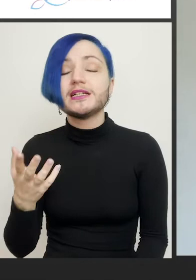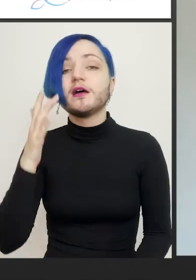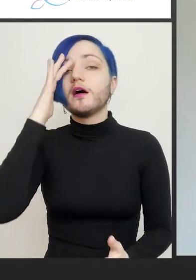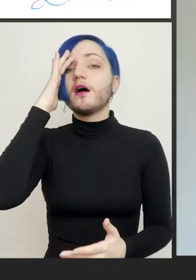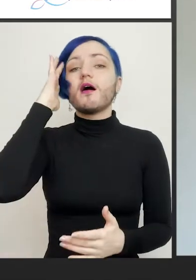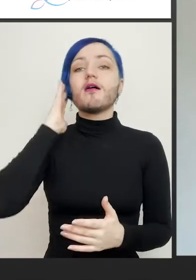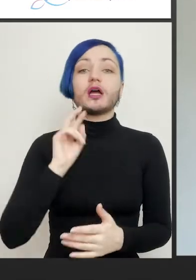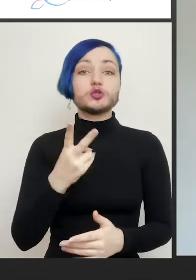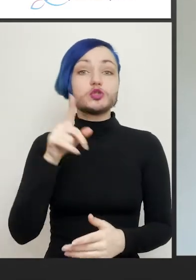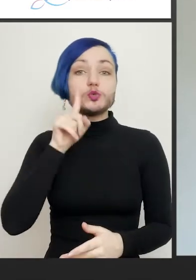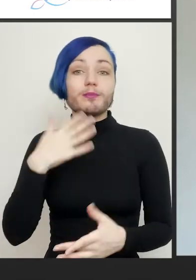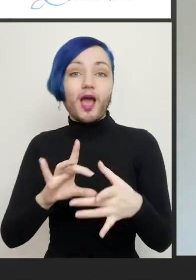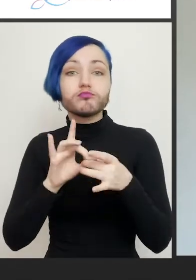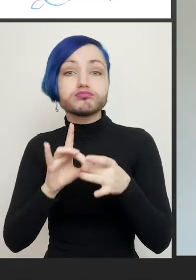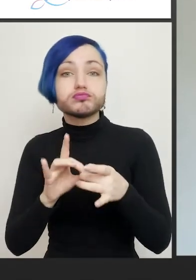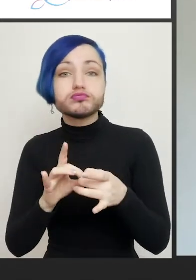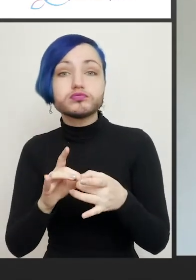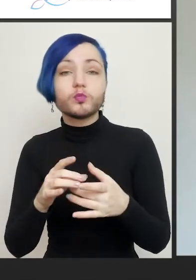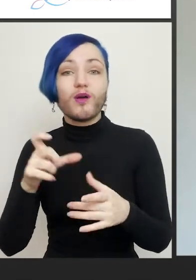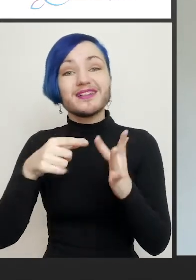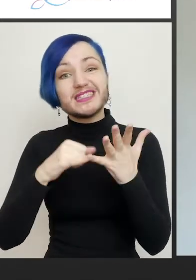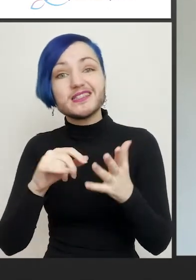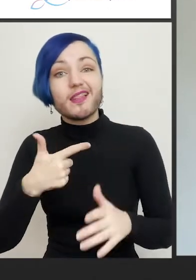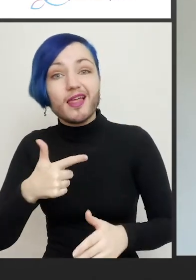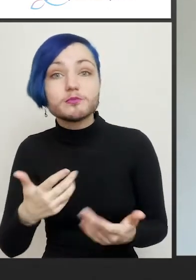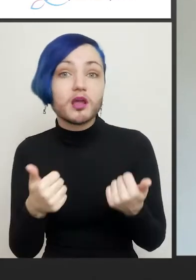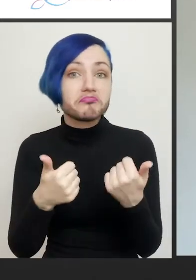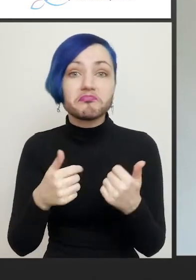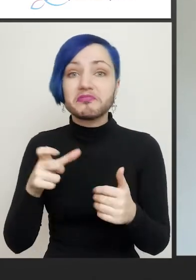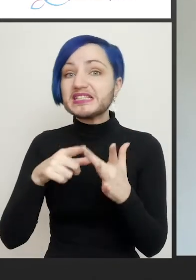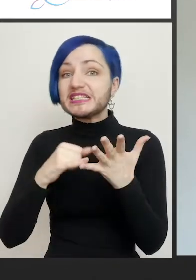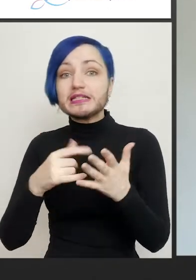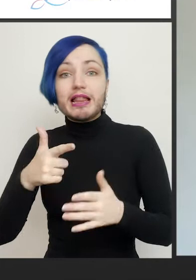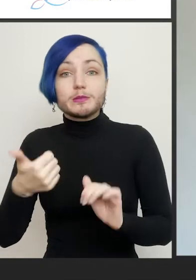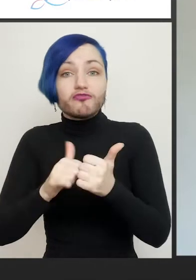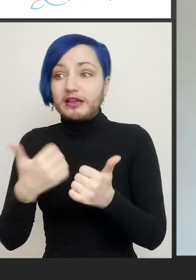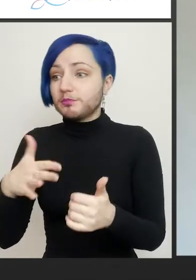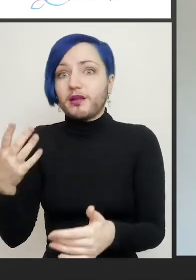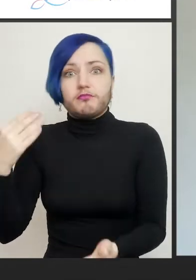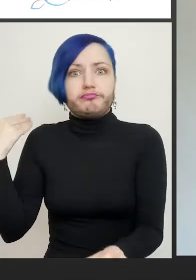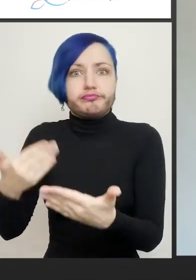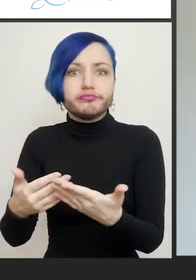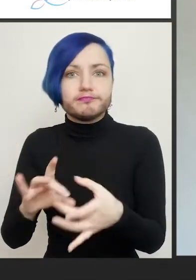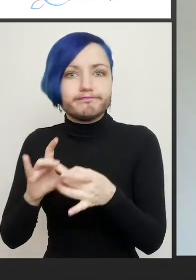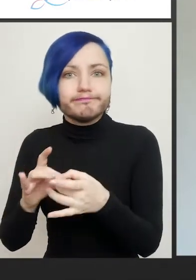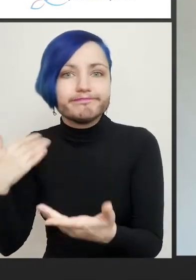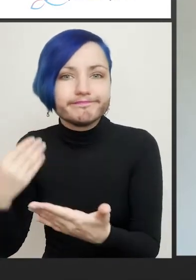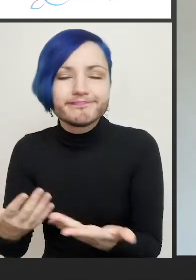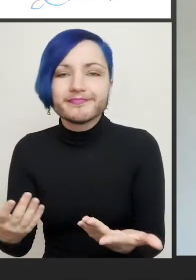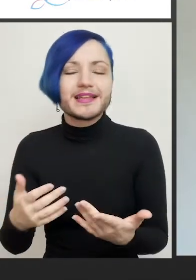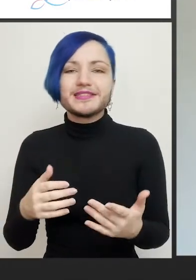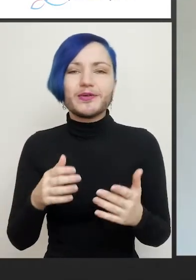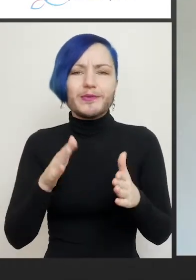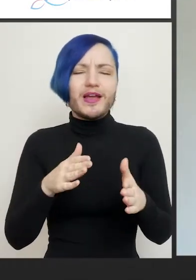know, 2 of the women I work with really closely were cis lesbians. I've had cis lesbian friends my whole life. I mean, you have to sometimes take a breath and be like, no, this isn't